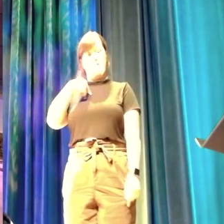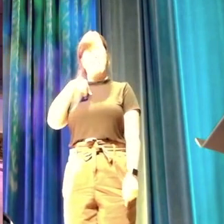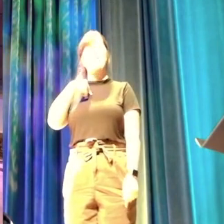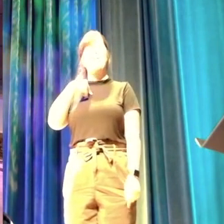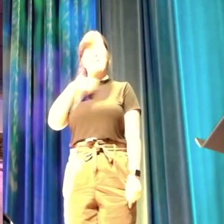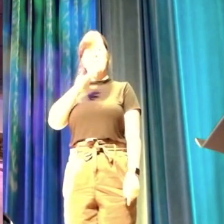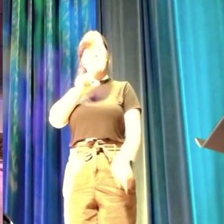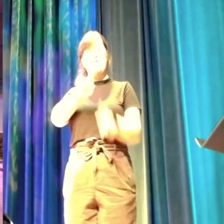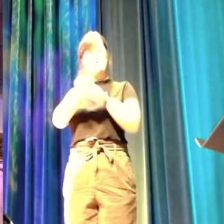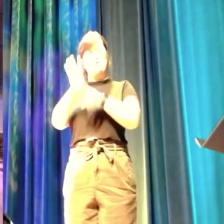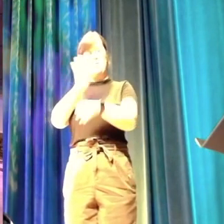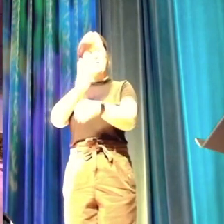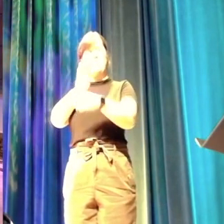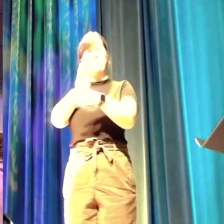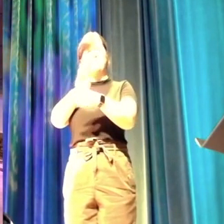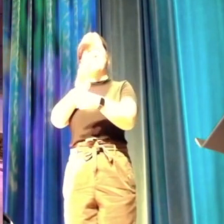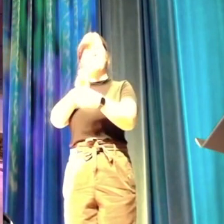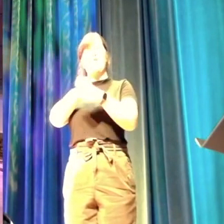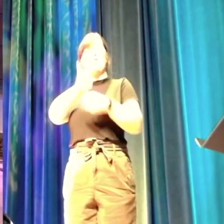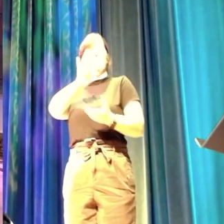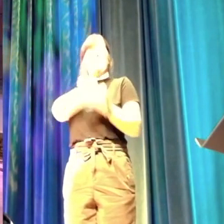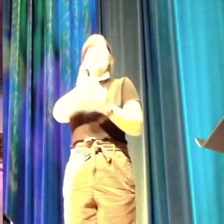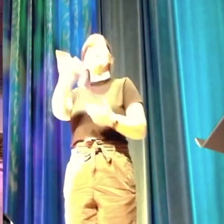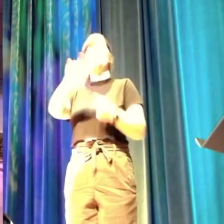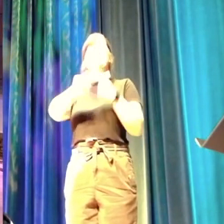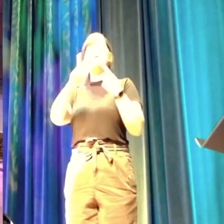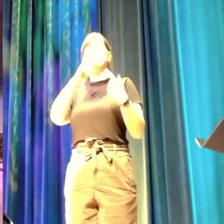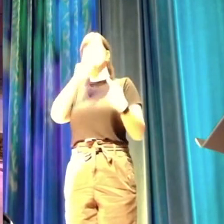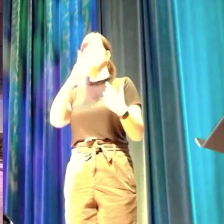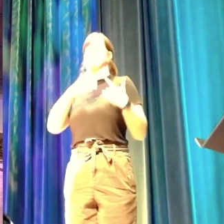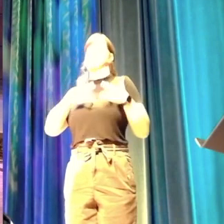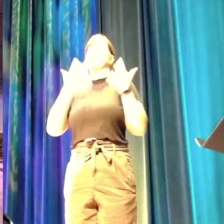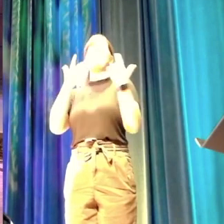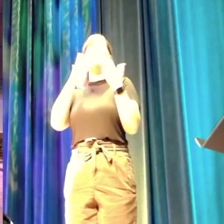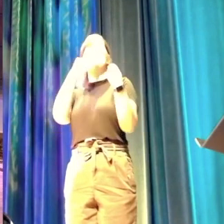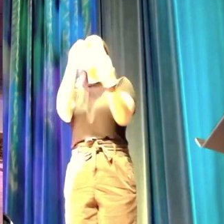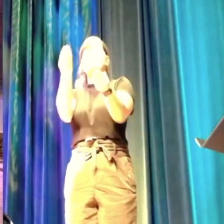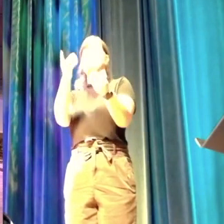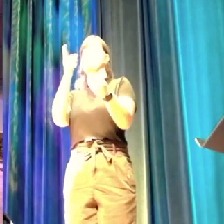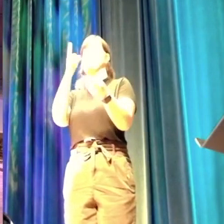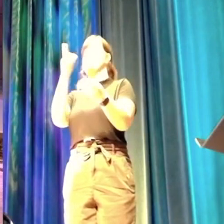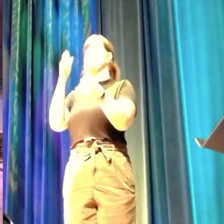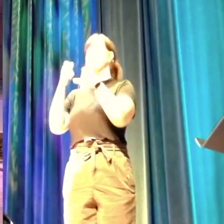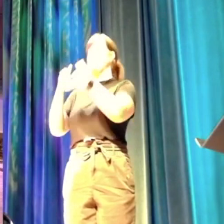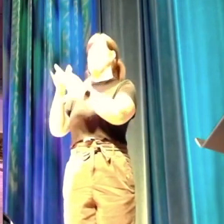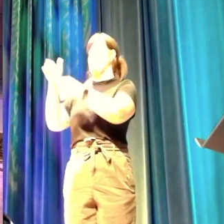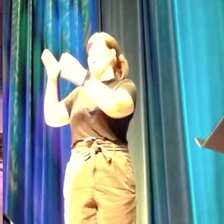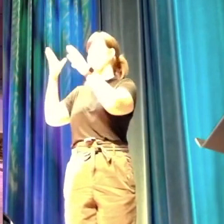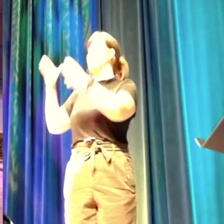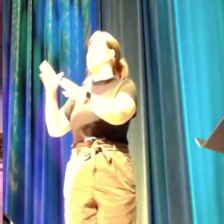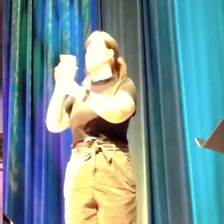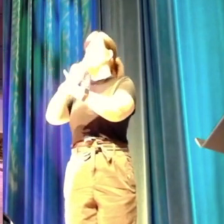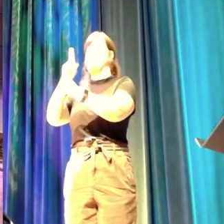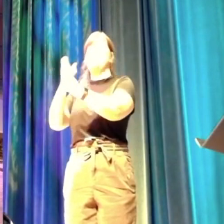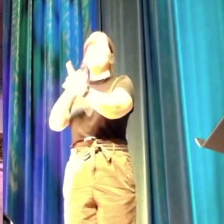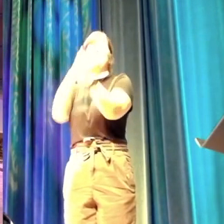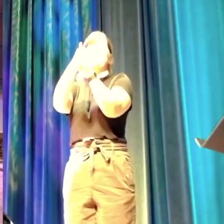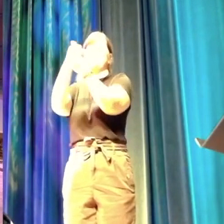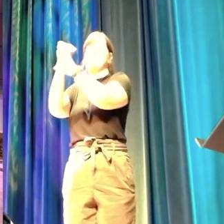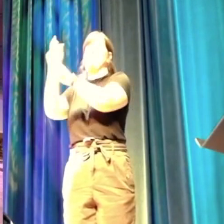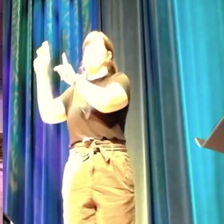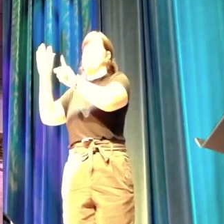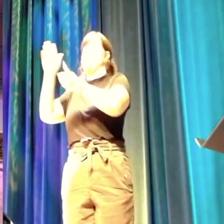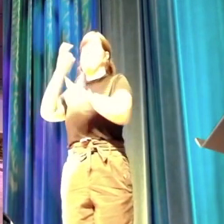so it's really great to give you this award because he has really shaped and helped those who are blind and visually impaired like